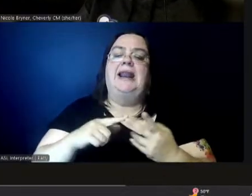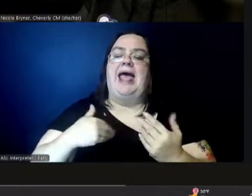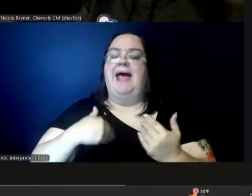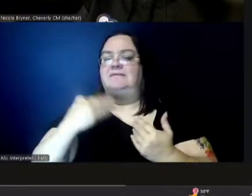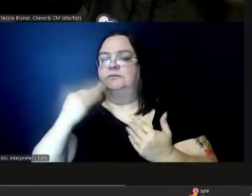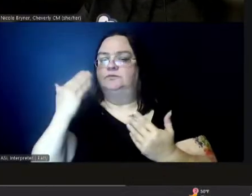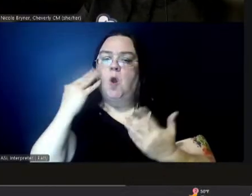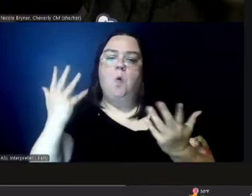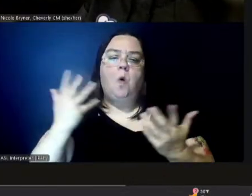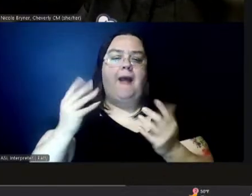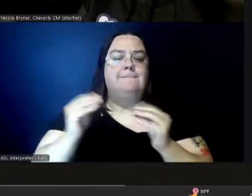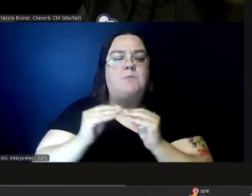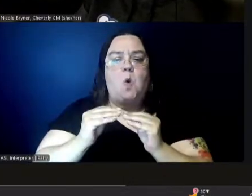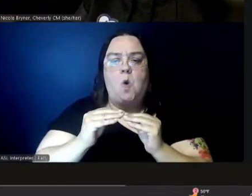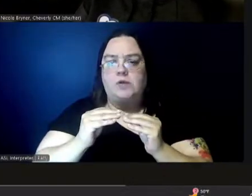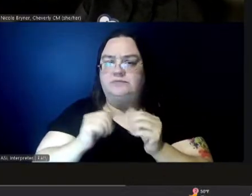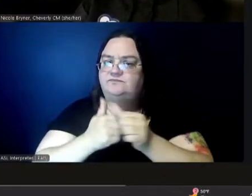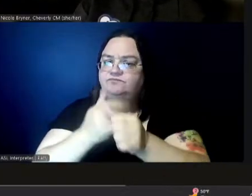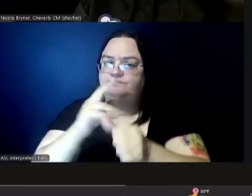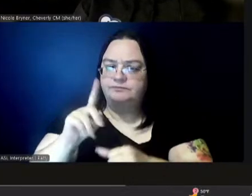short order after that.